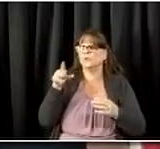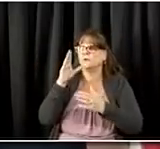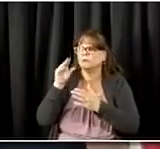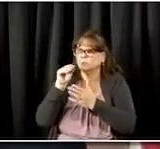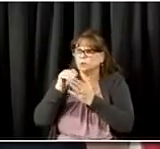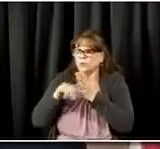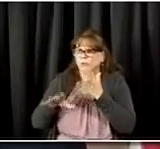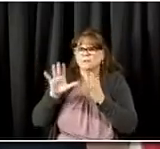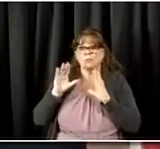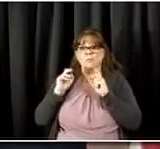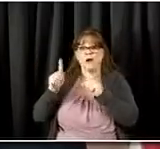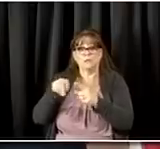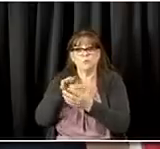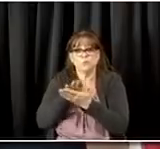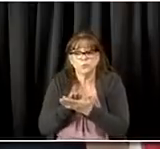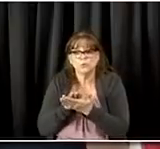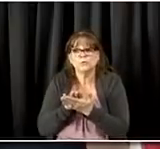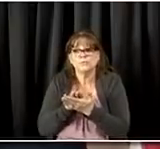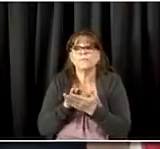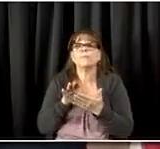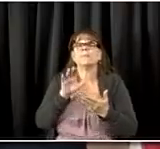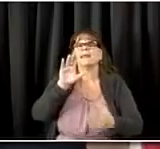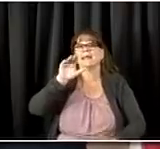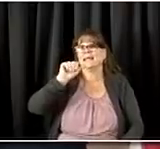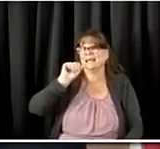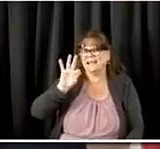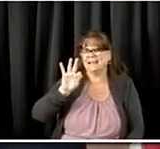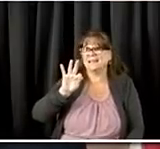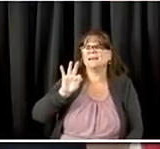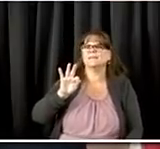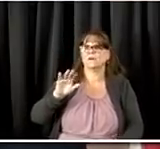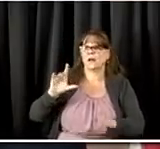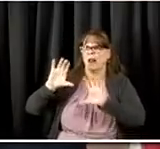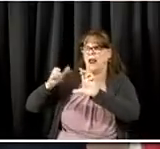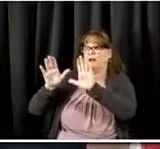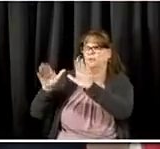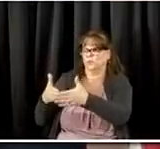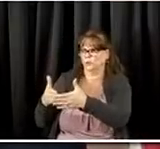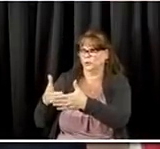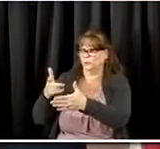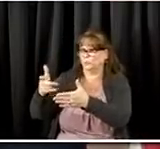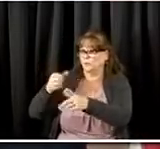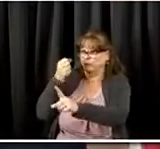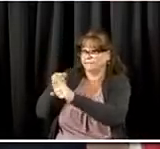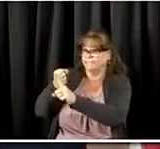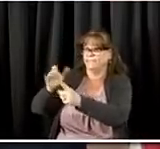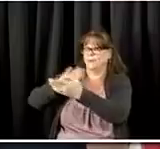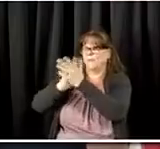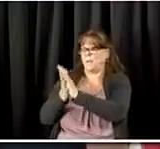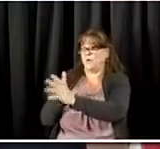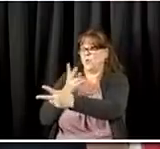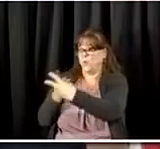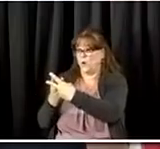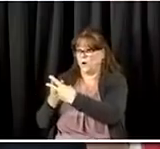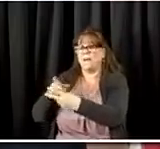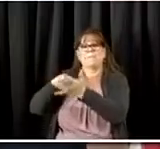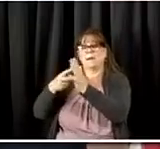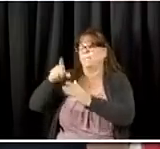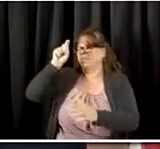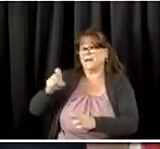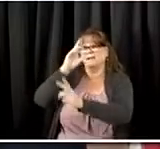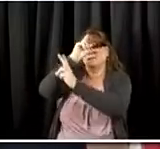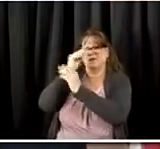back. And if there's a classroom quarantine, that needs to be, of course, observed. But we are going to be more hands-on in working with